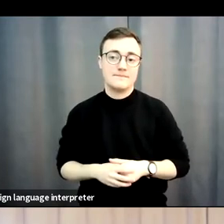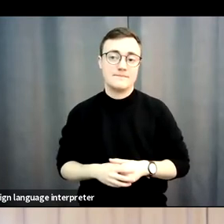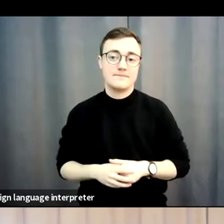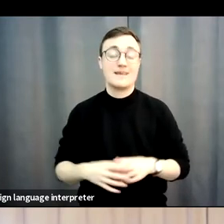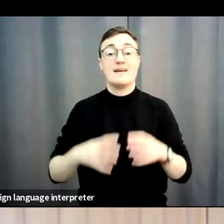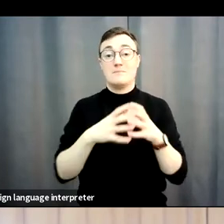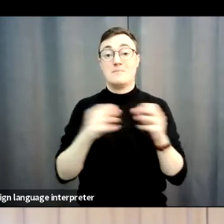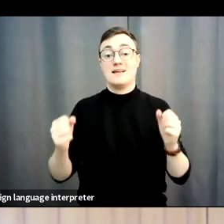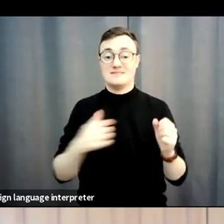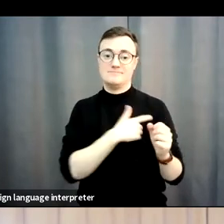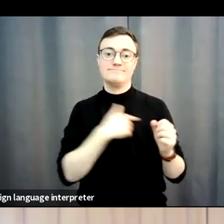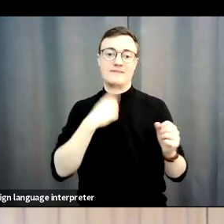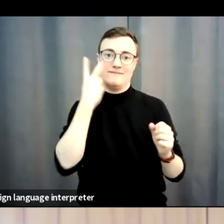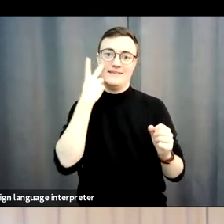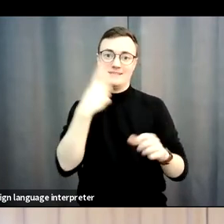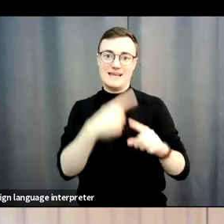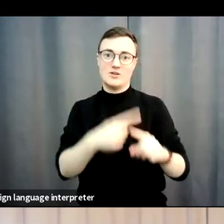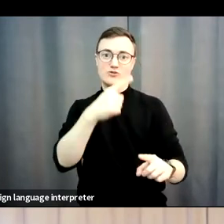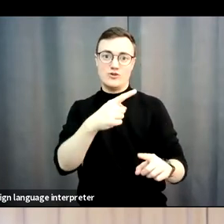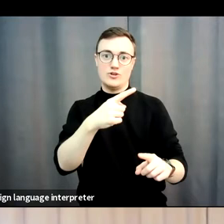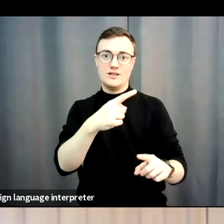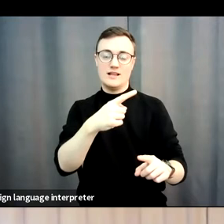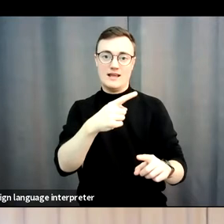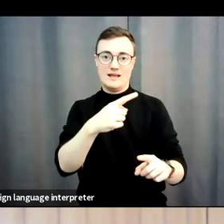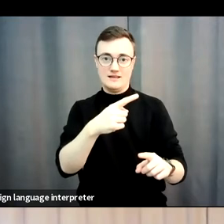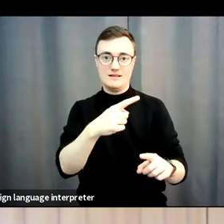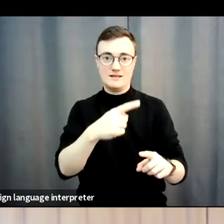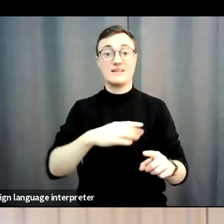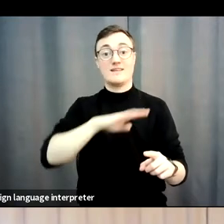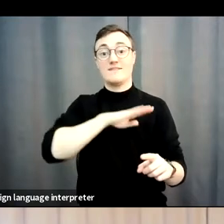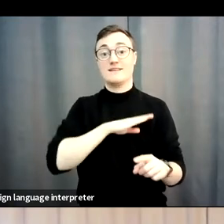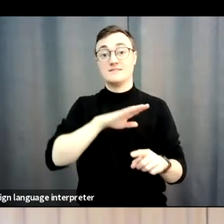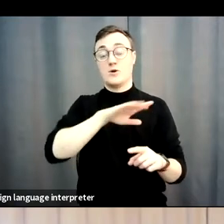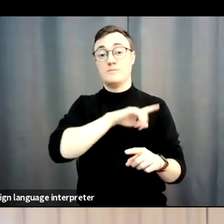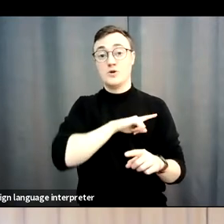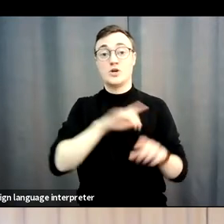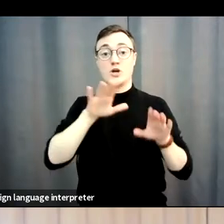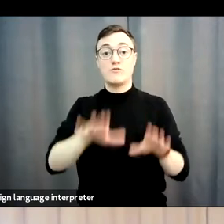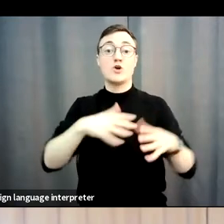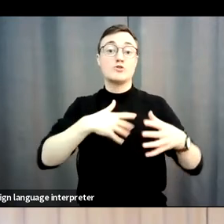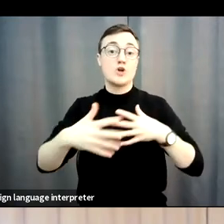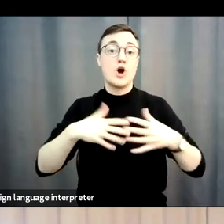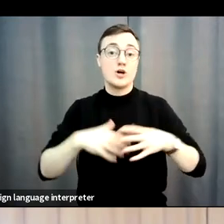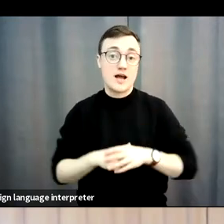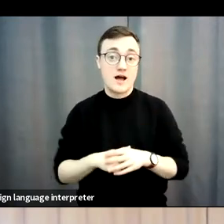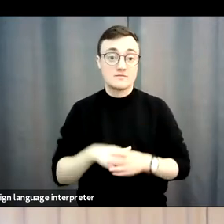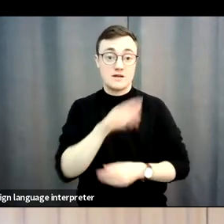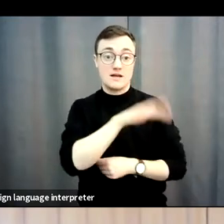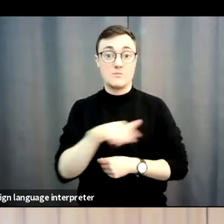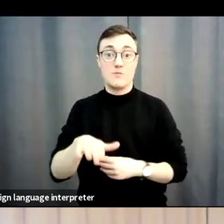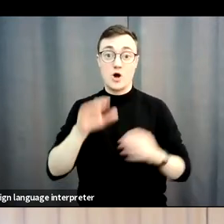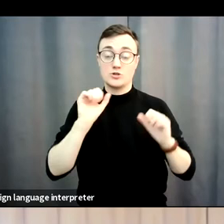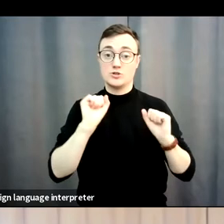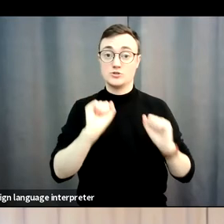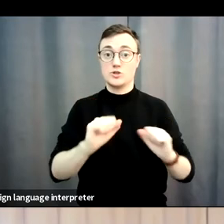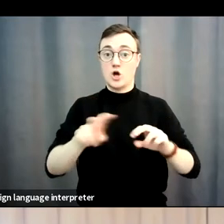evident that we have a long way to go in securing the rights to be seen, listened to, and involved